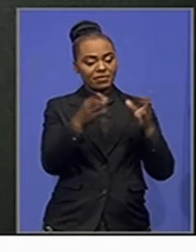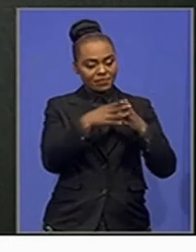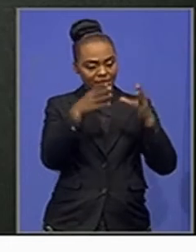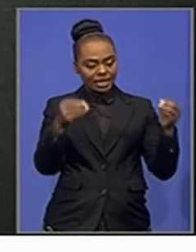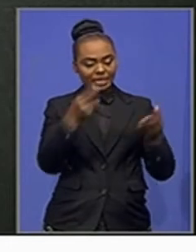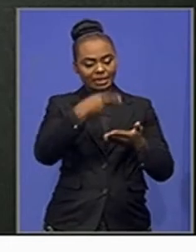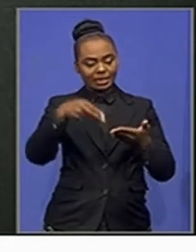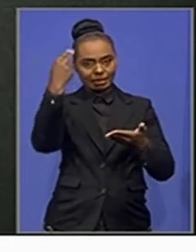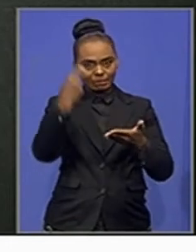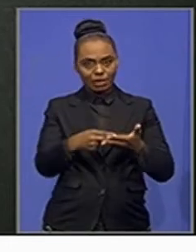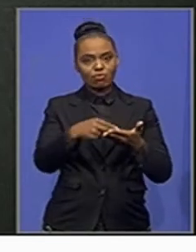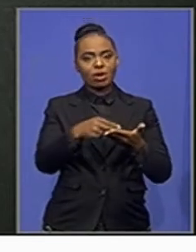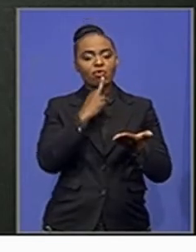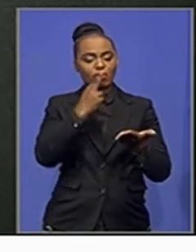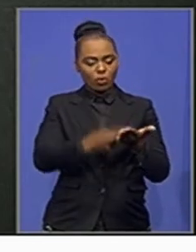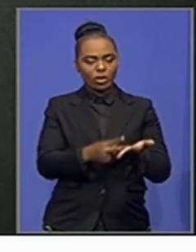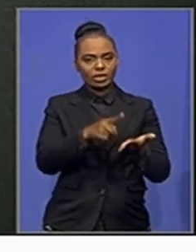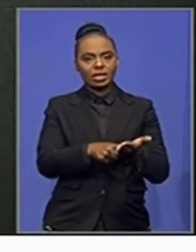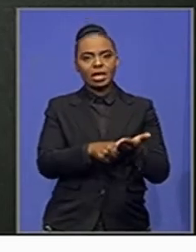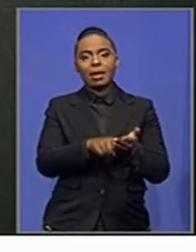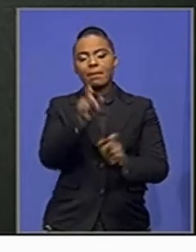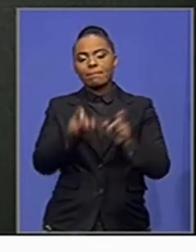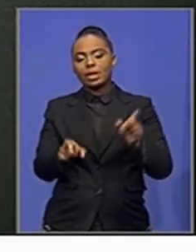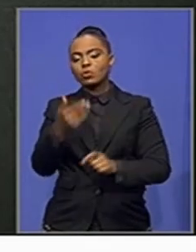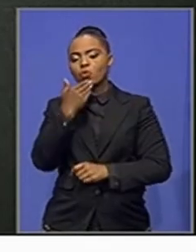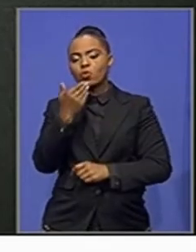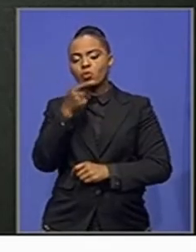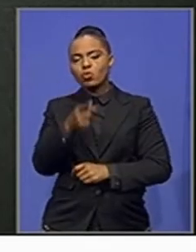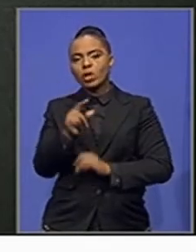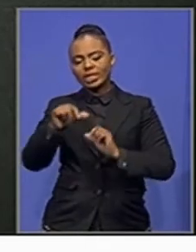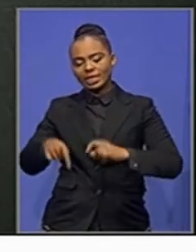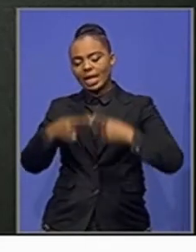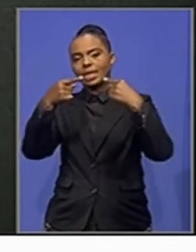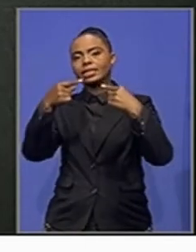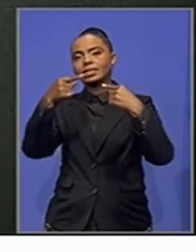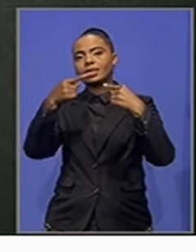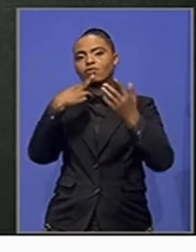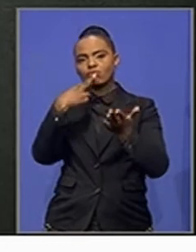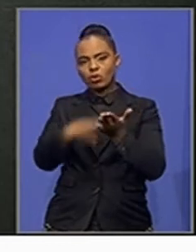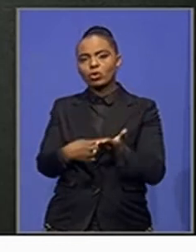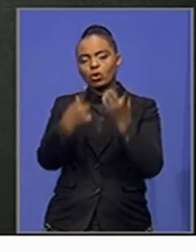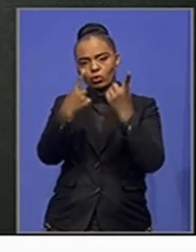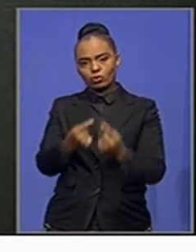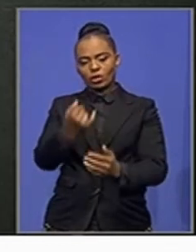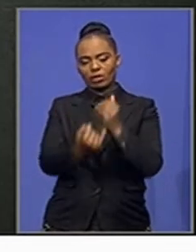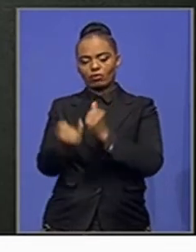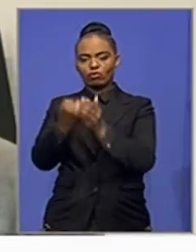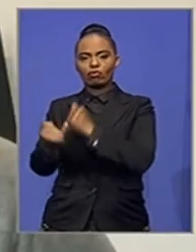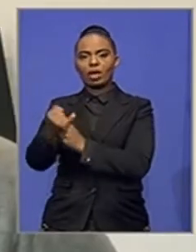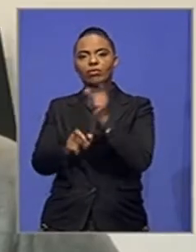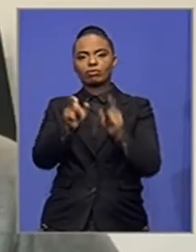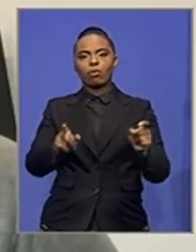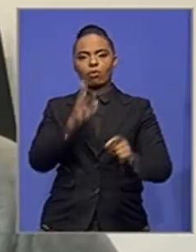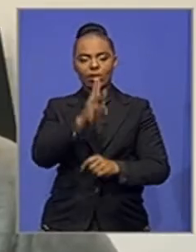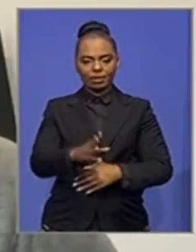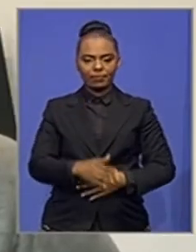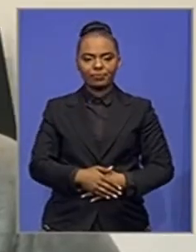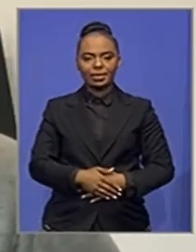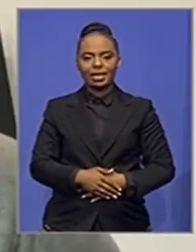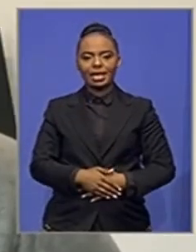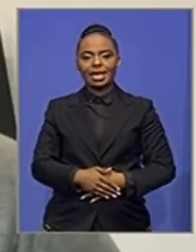report and its findings, those who have expressed intention to challenge the report will be doing so in their individual capacities. Shoni's case is